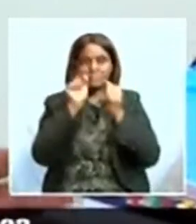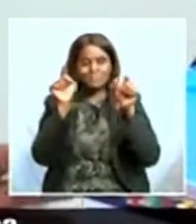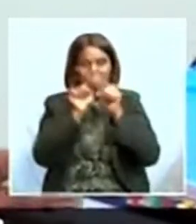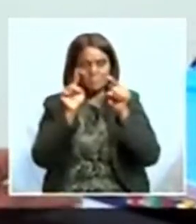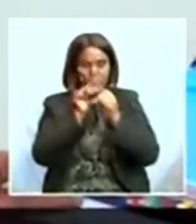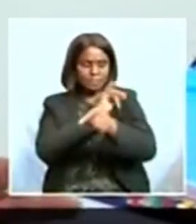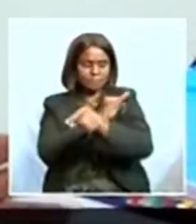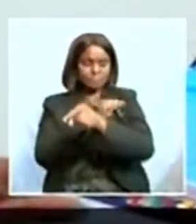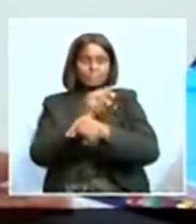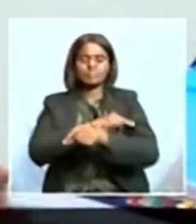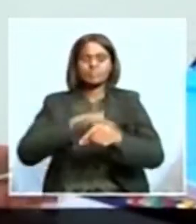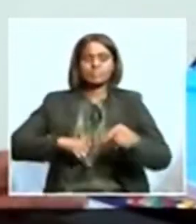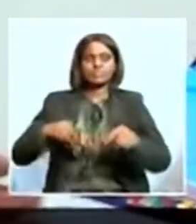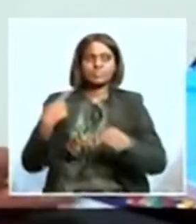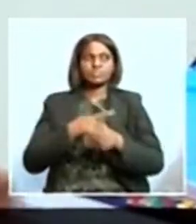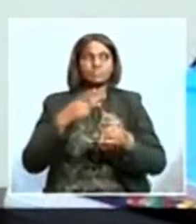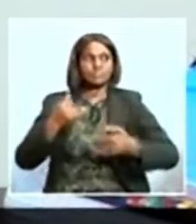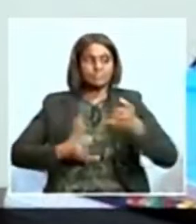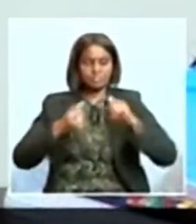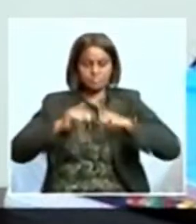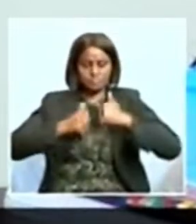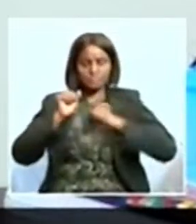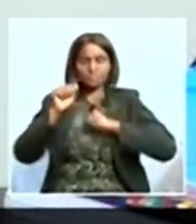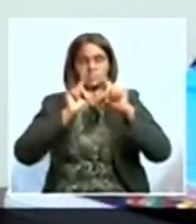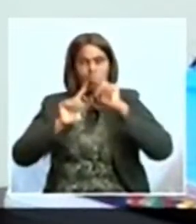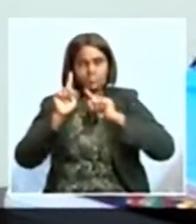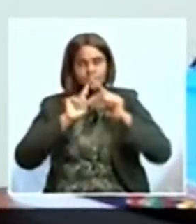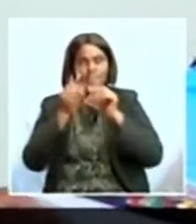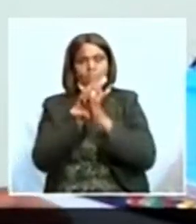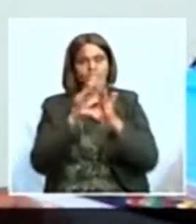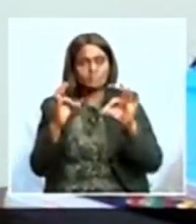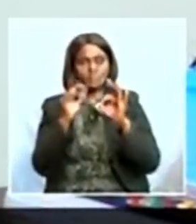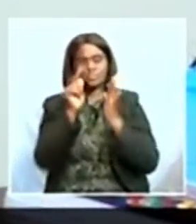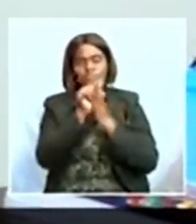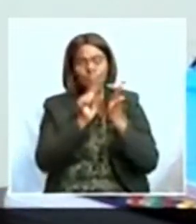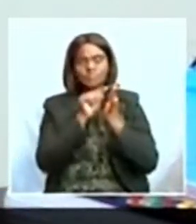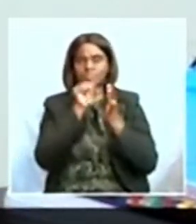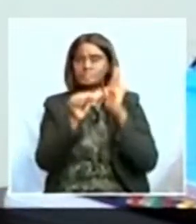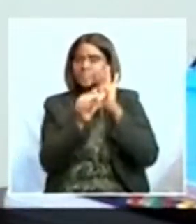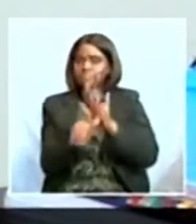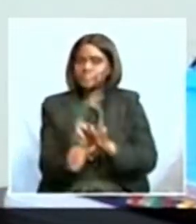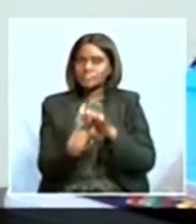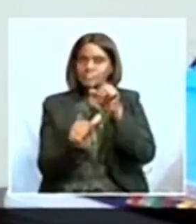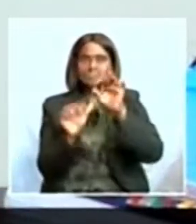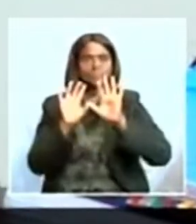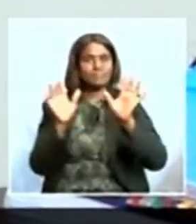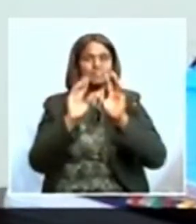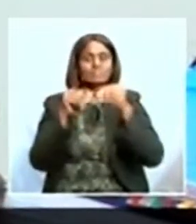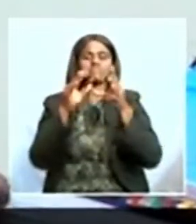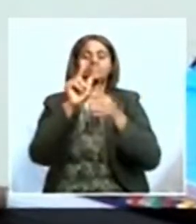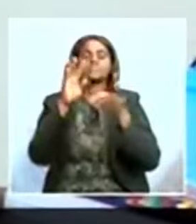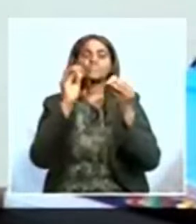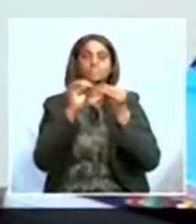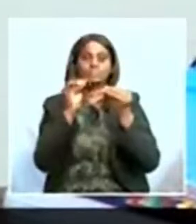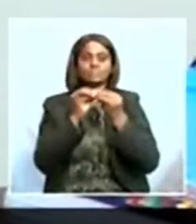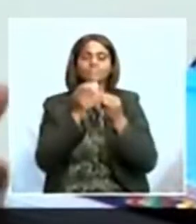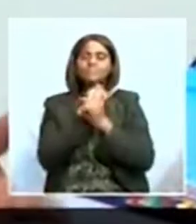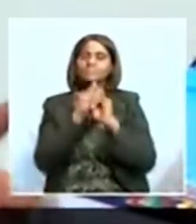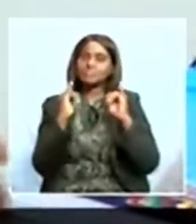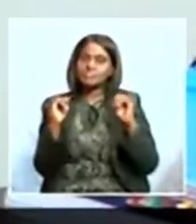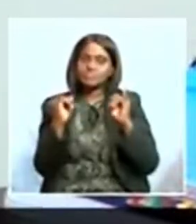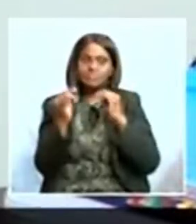that members of parliament enjoy, so that we can interact freely. This law is not there to intimidate you, but to give you more leverage, actually,